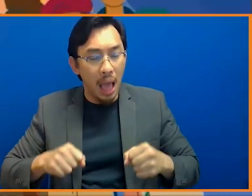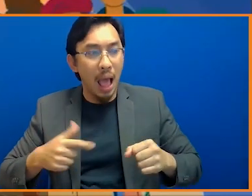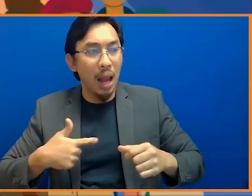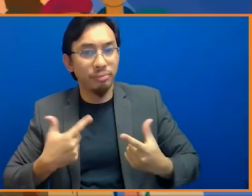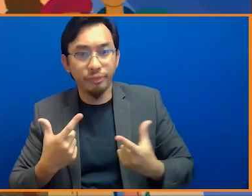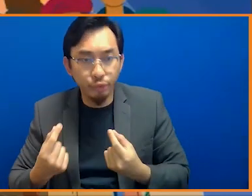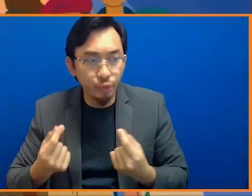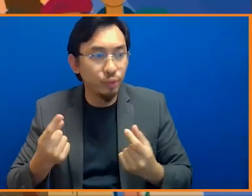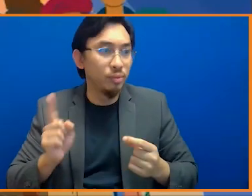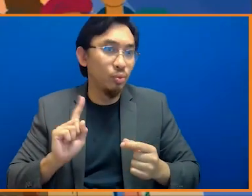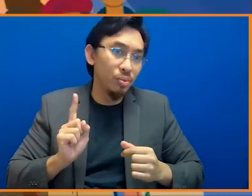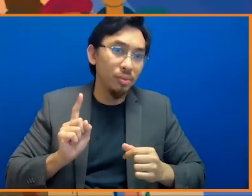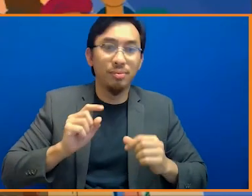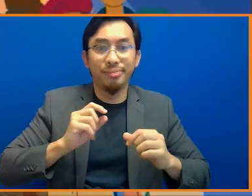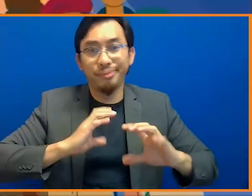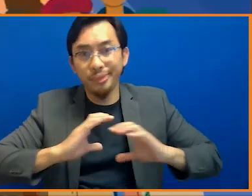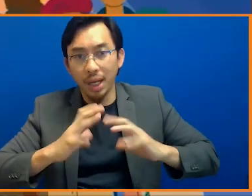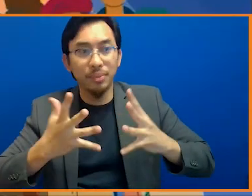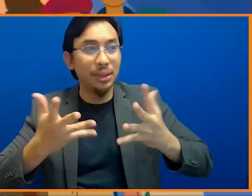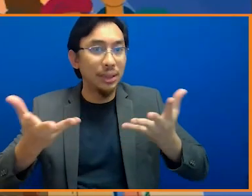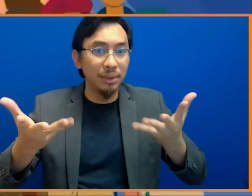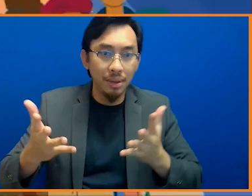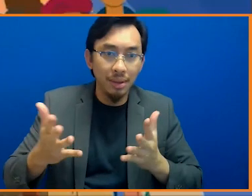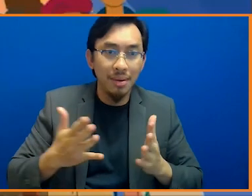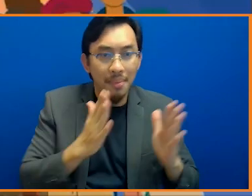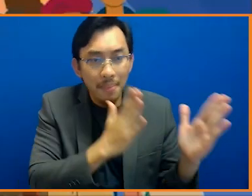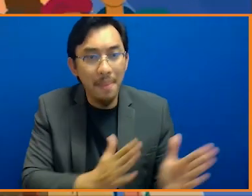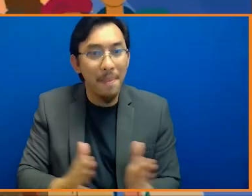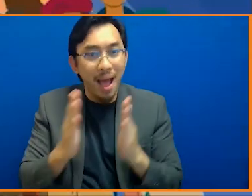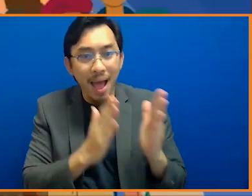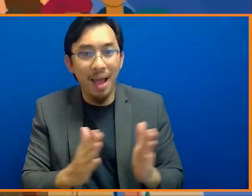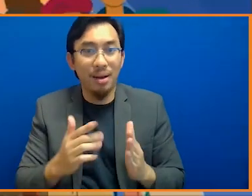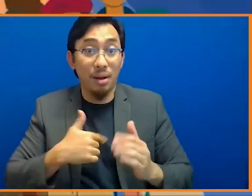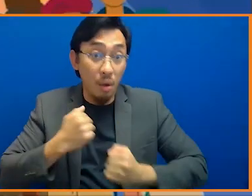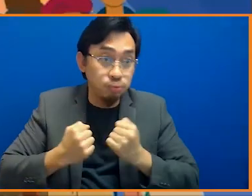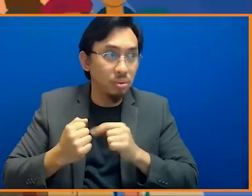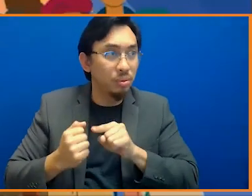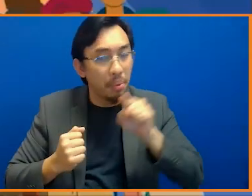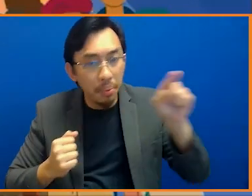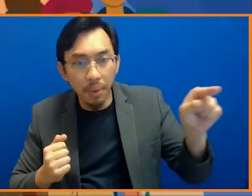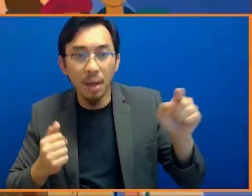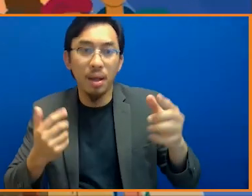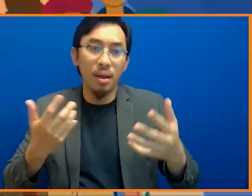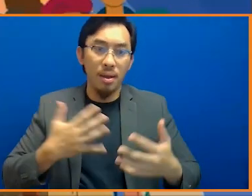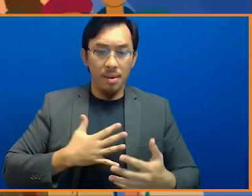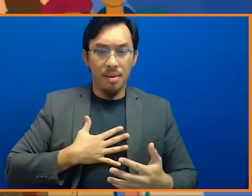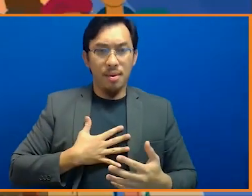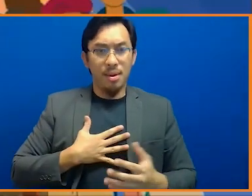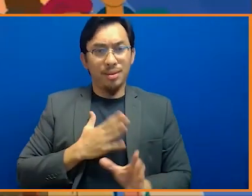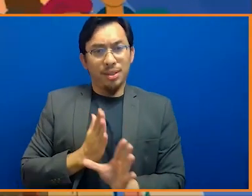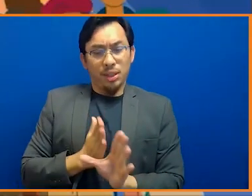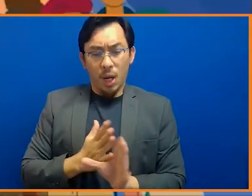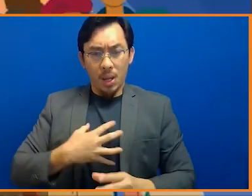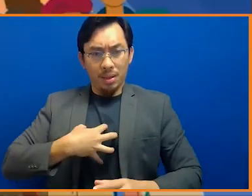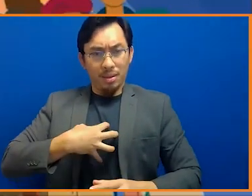early warning system or other kind of early warning system, of course. So, yeah.